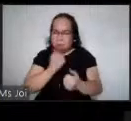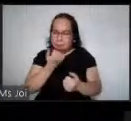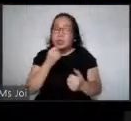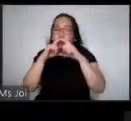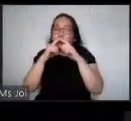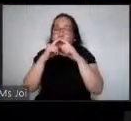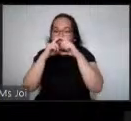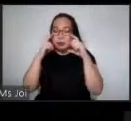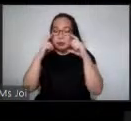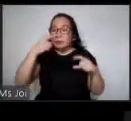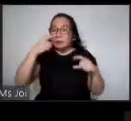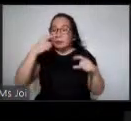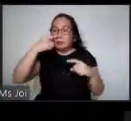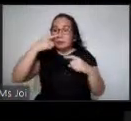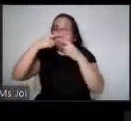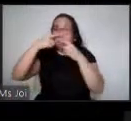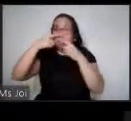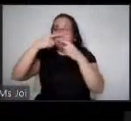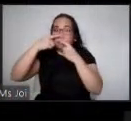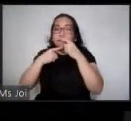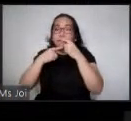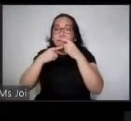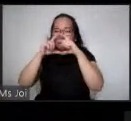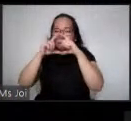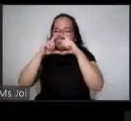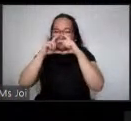your nose and your chin, and